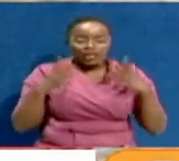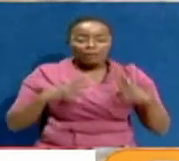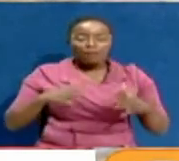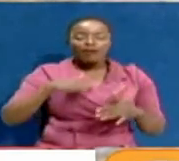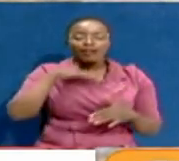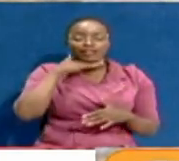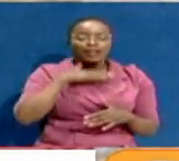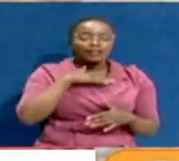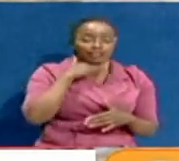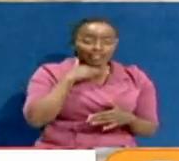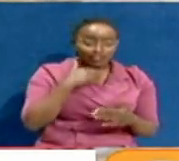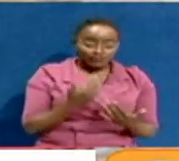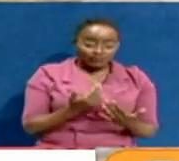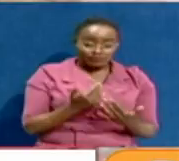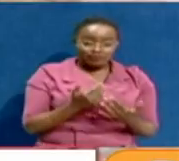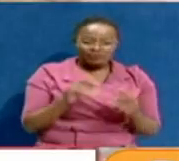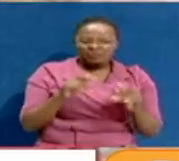death.